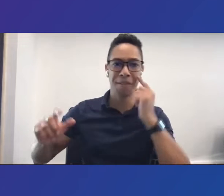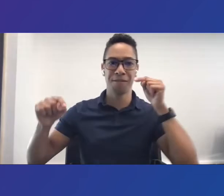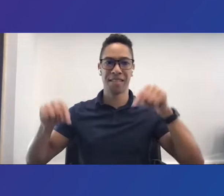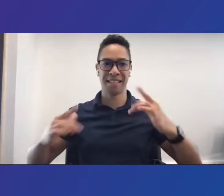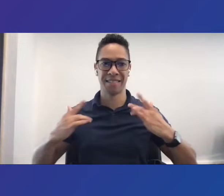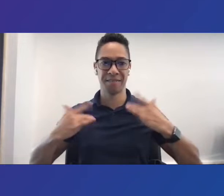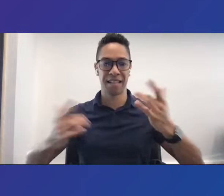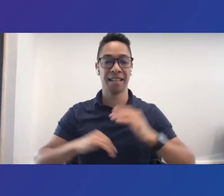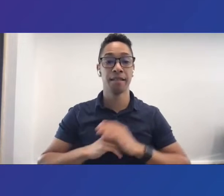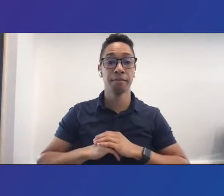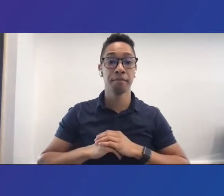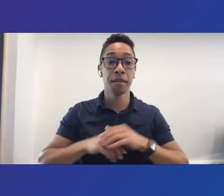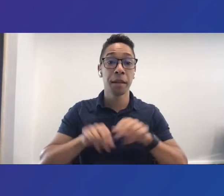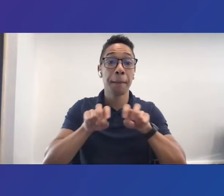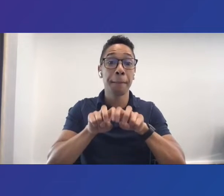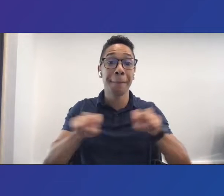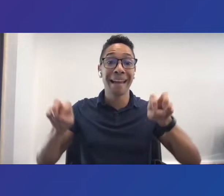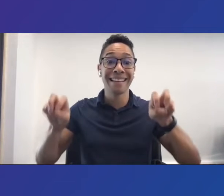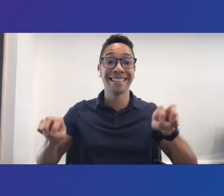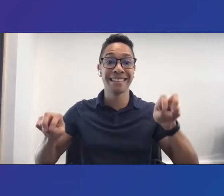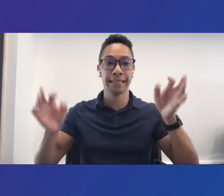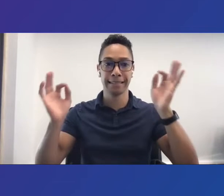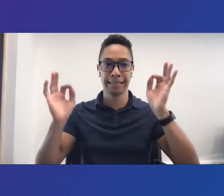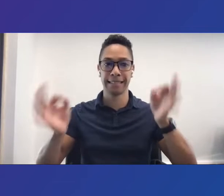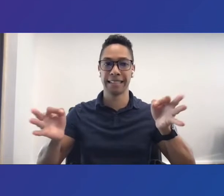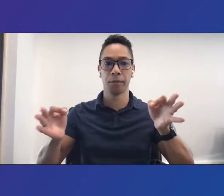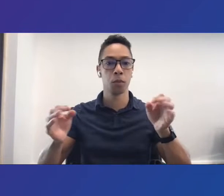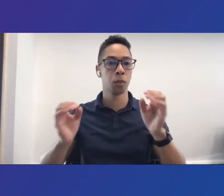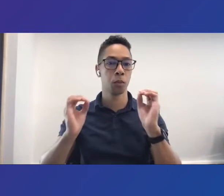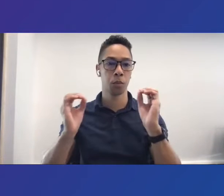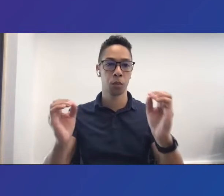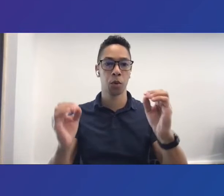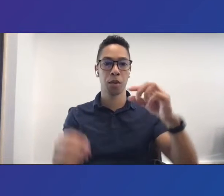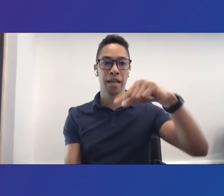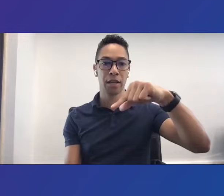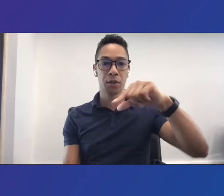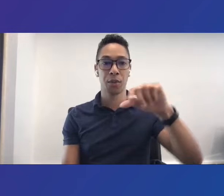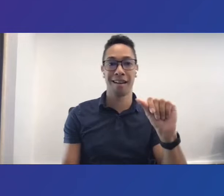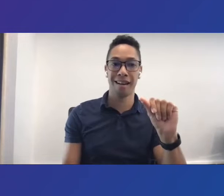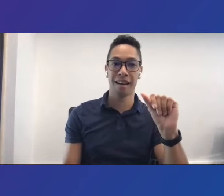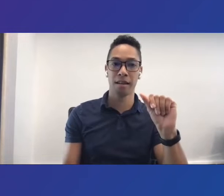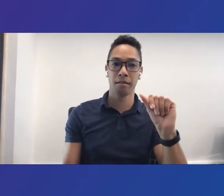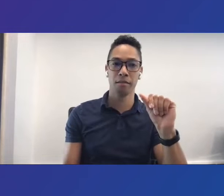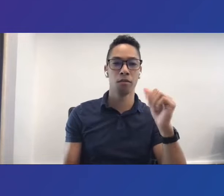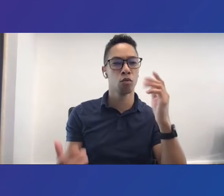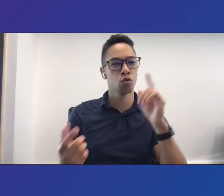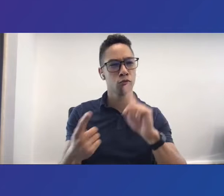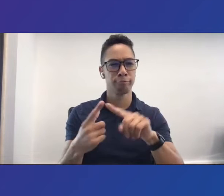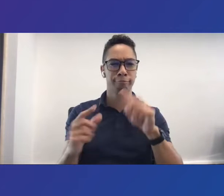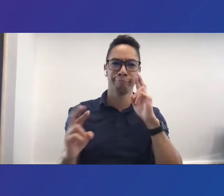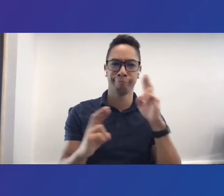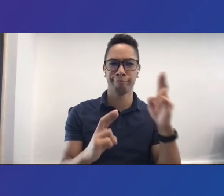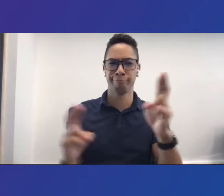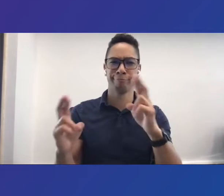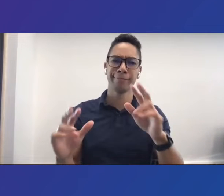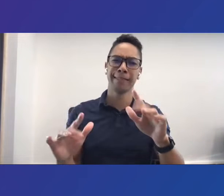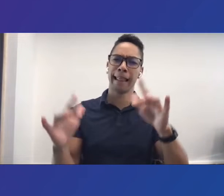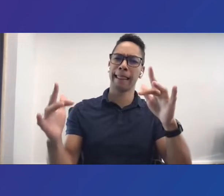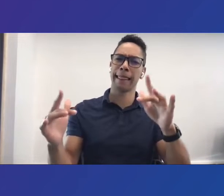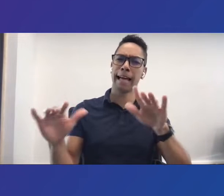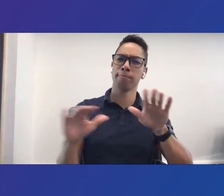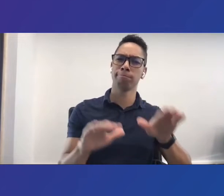panelists have decided not to hold a Q&A to ensure a presence of mind and ease in the